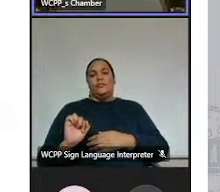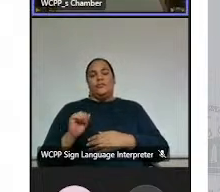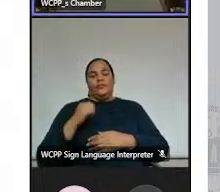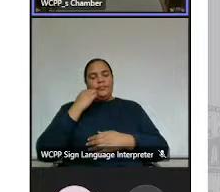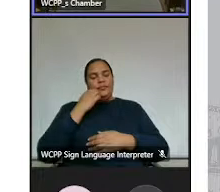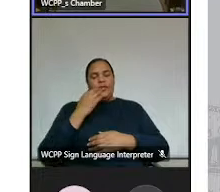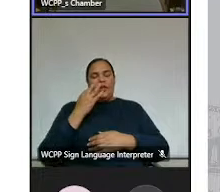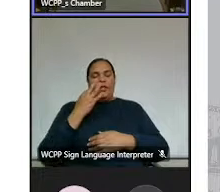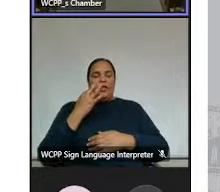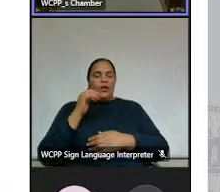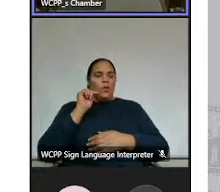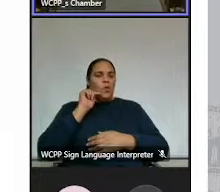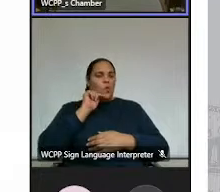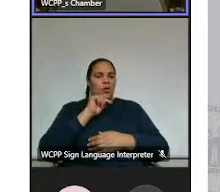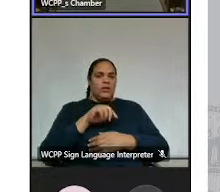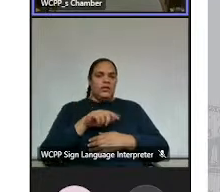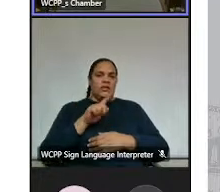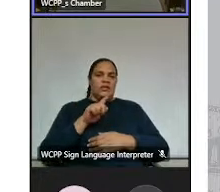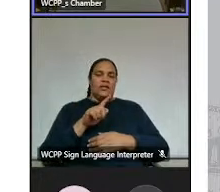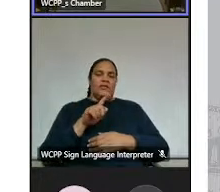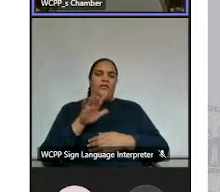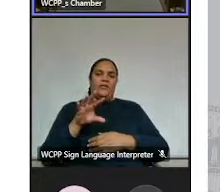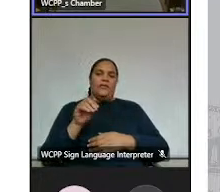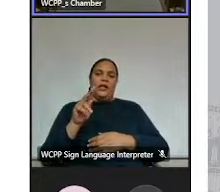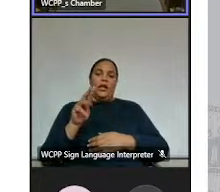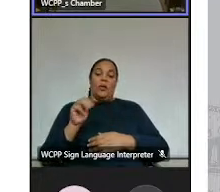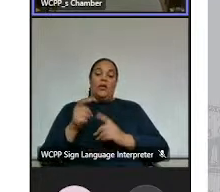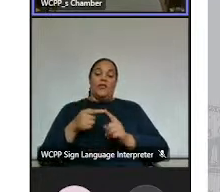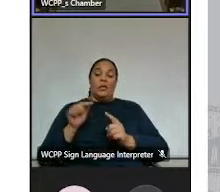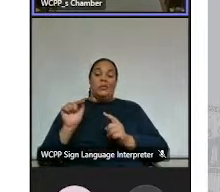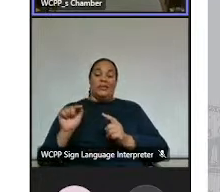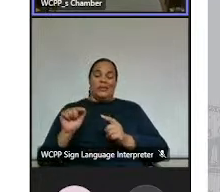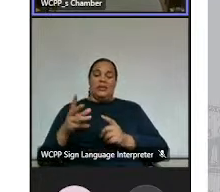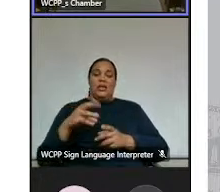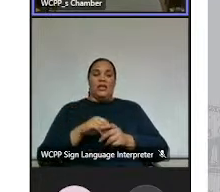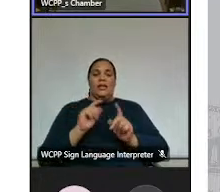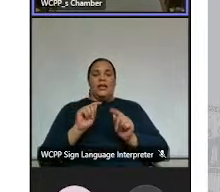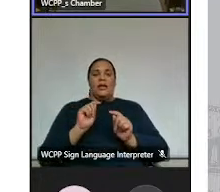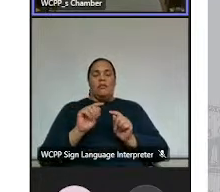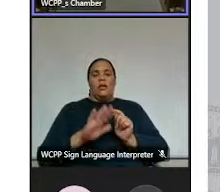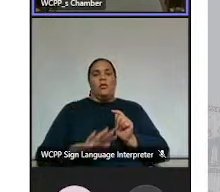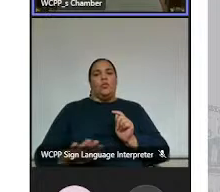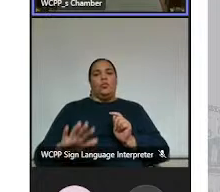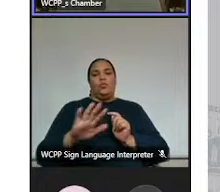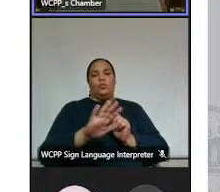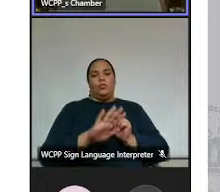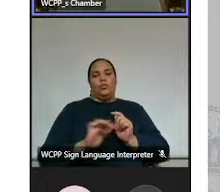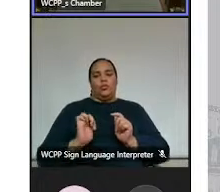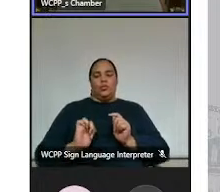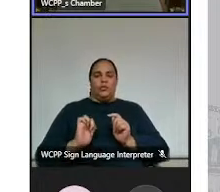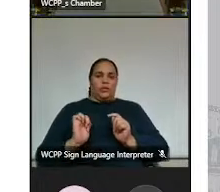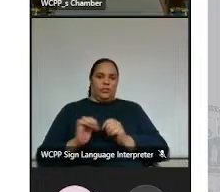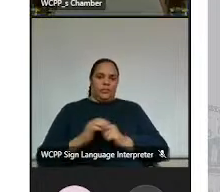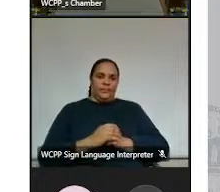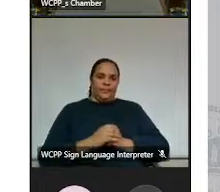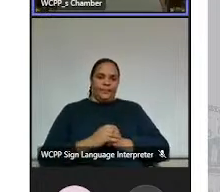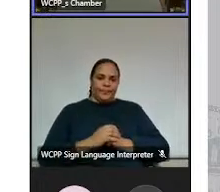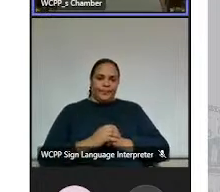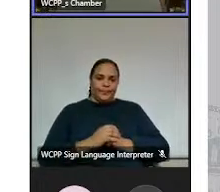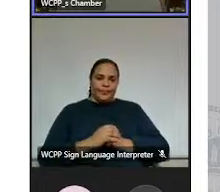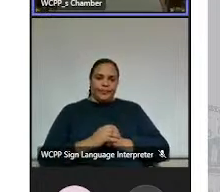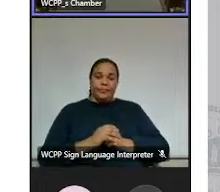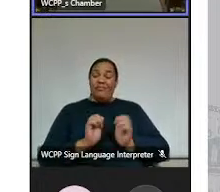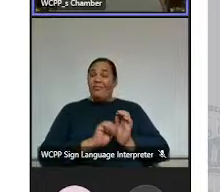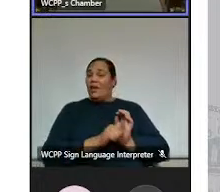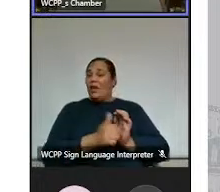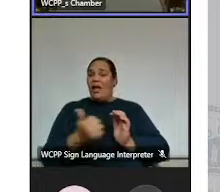three quarters, about 750 kilometers of that is within the Cape Town municipal area. The rest